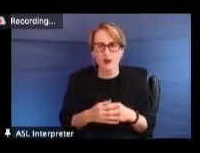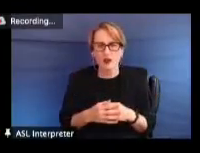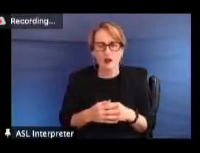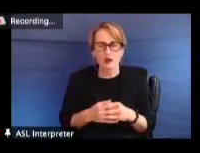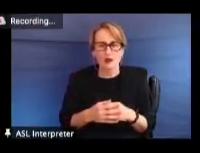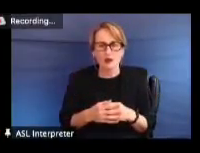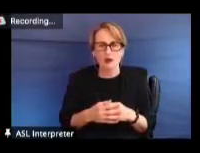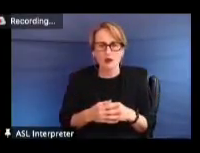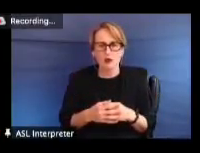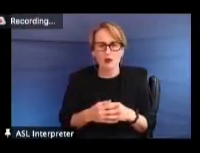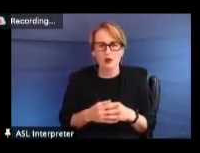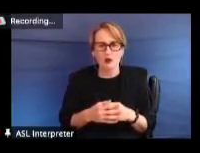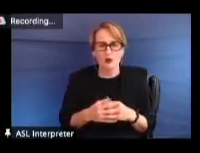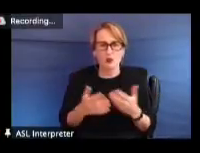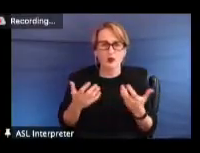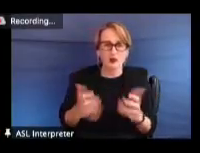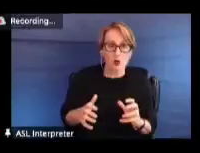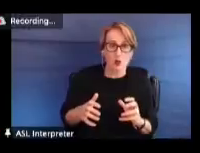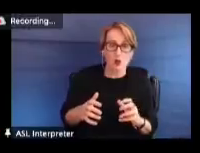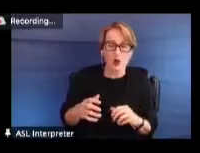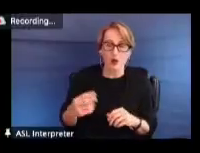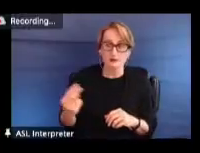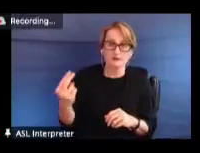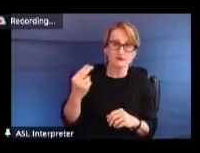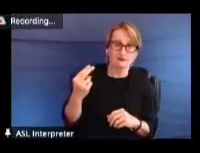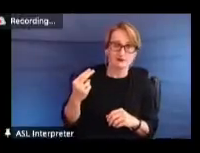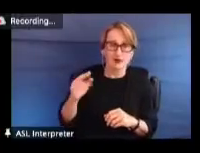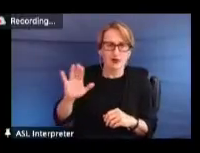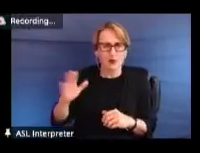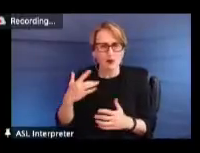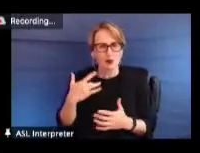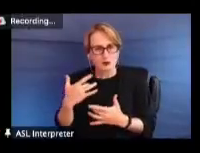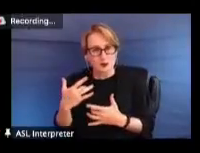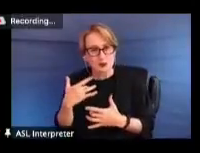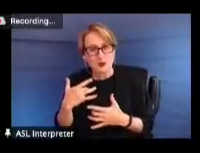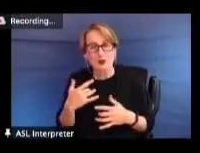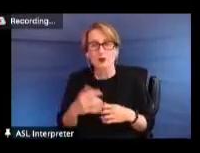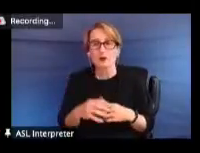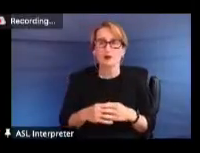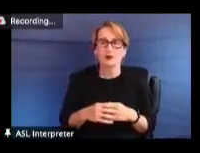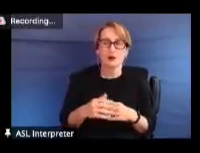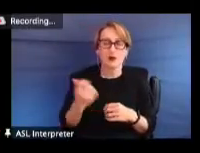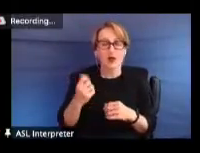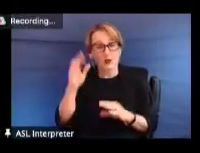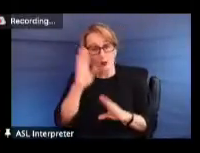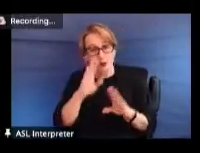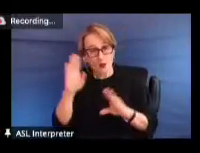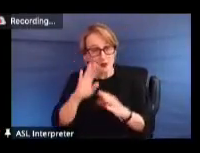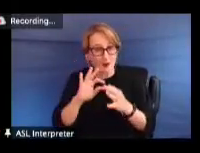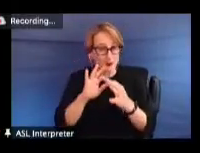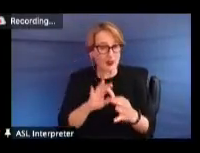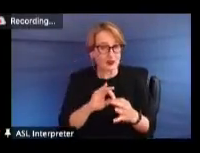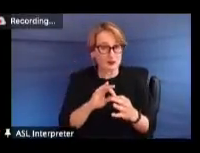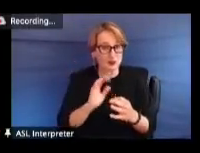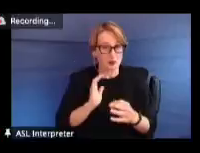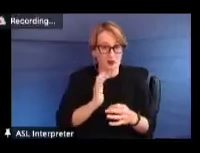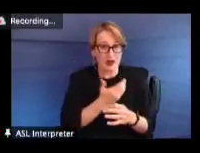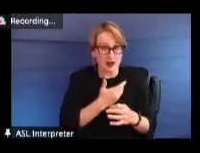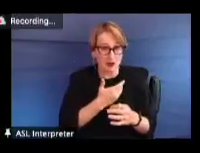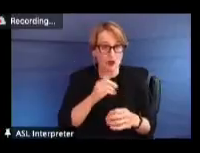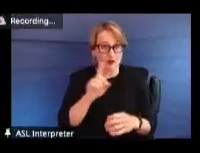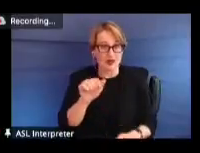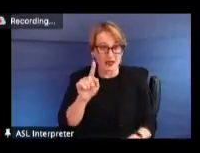of concern or perhaps other kinds of worry around the data, I think I